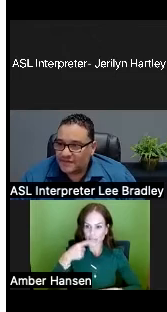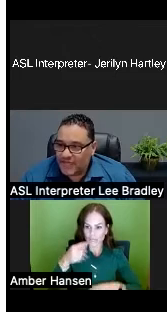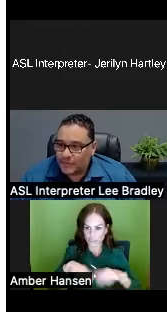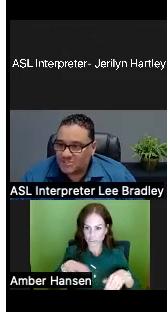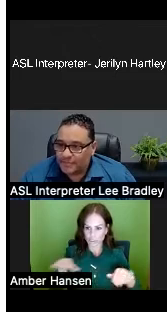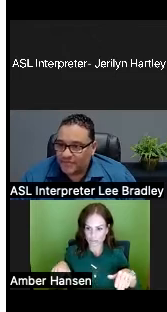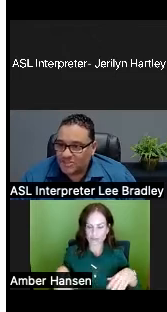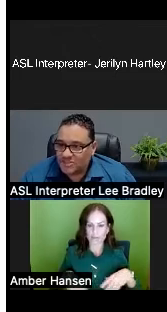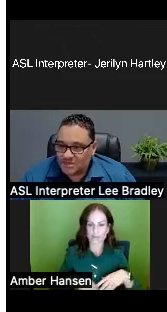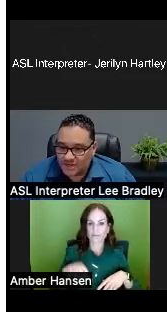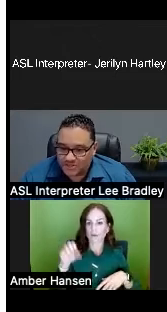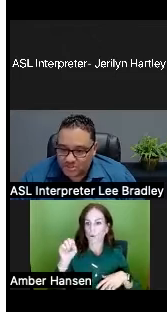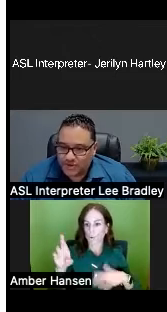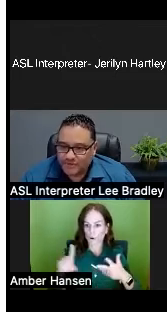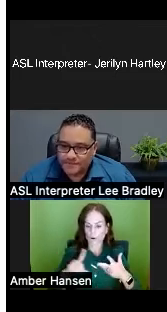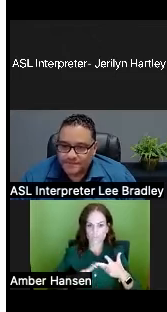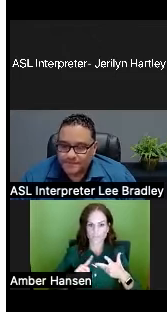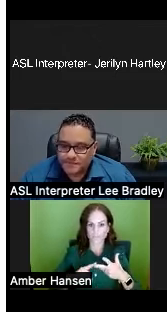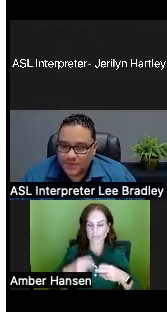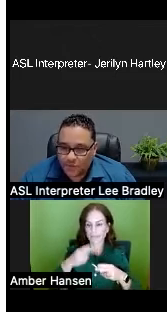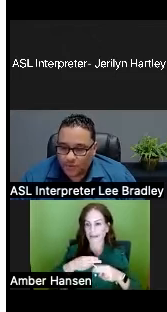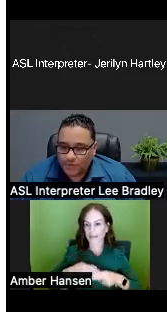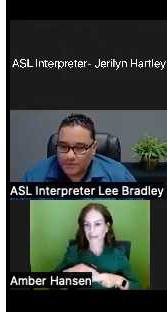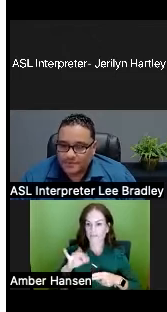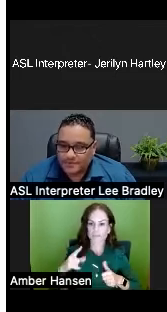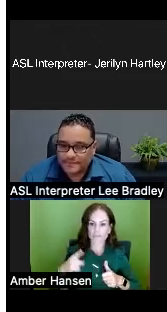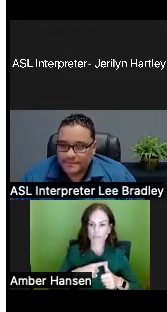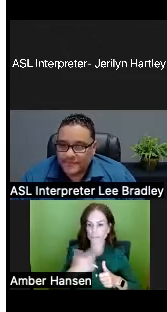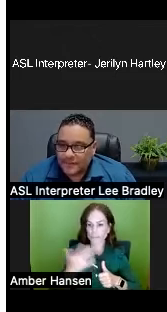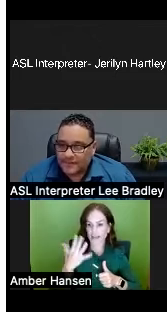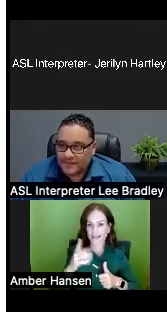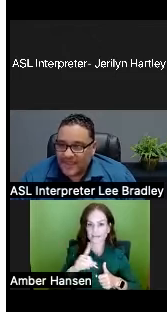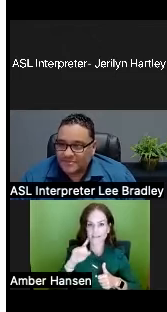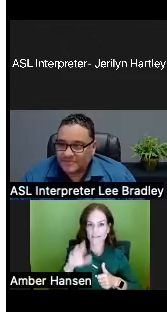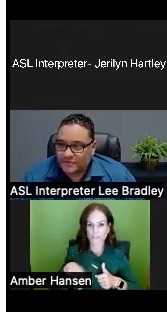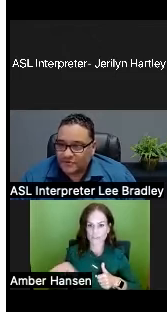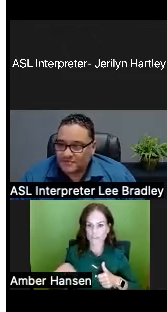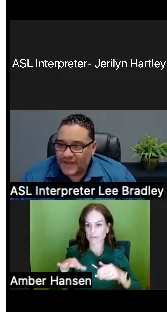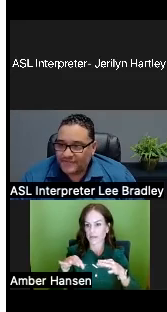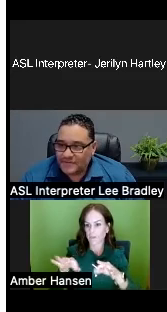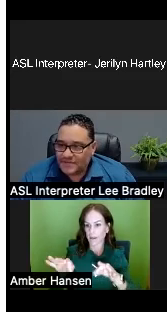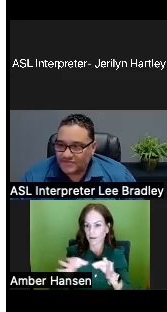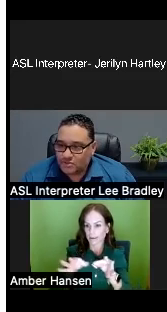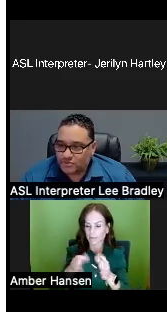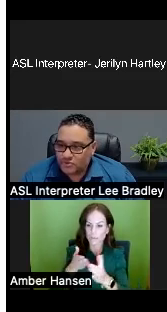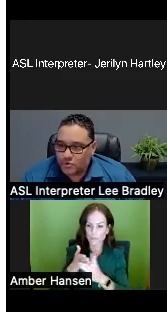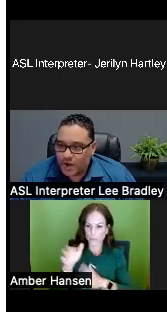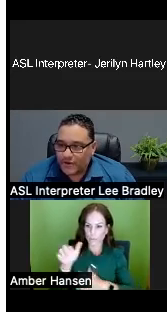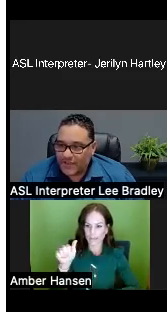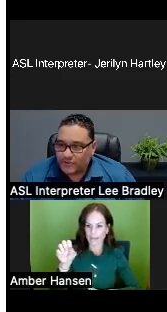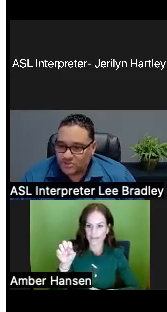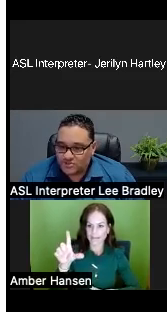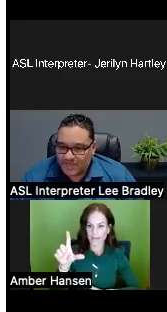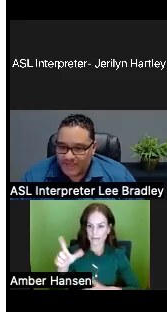cases of language deprivation in hearing children? Or the names of the first 5 deaf children to